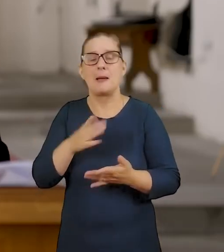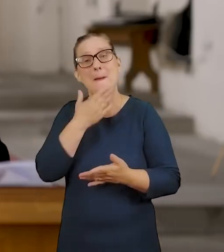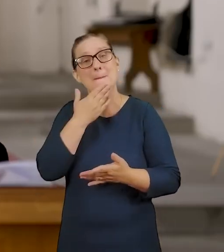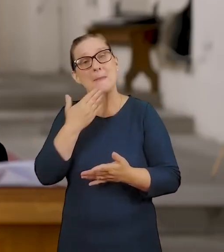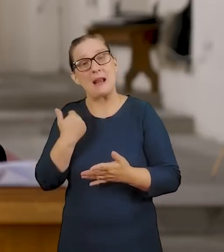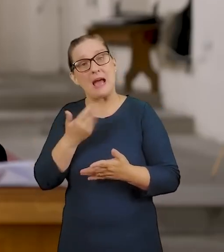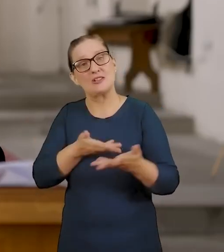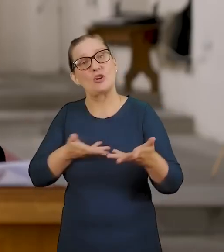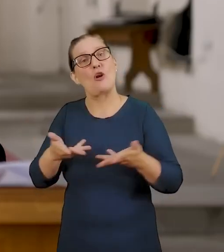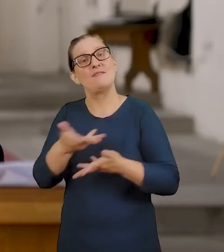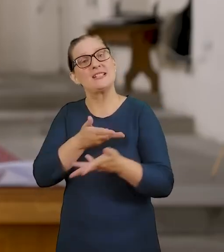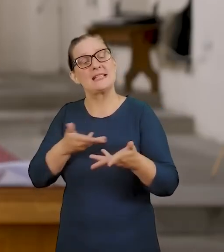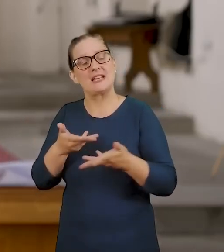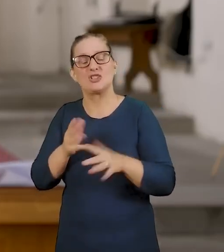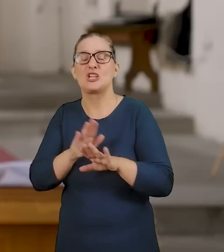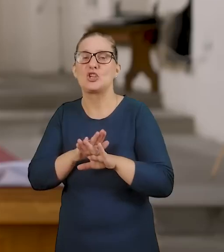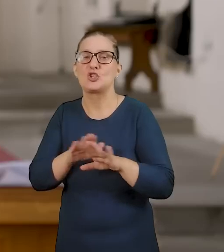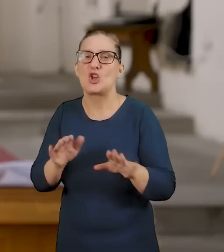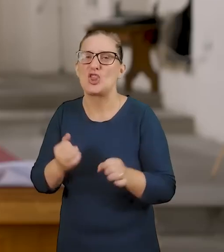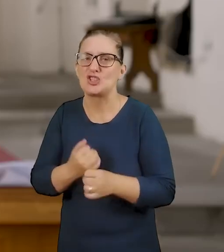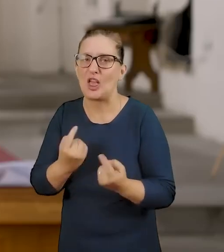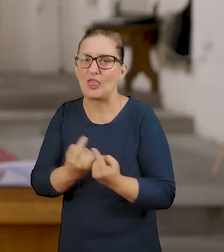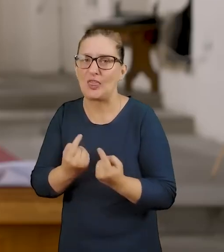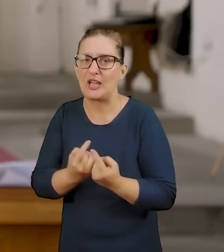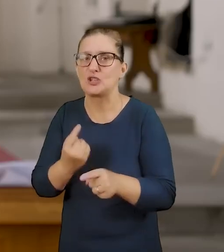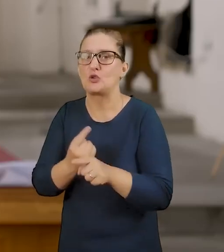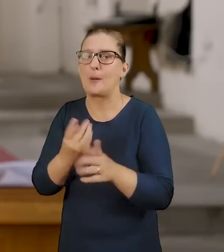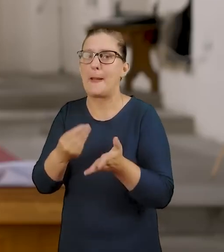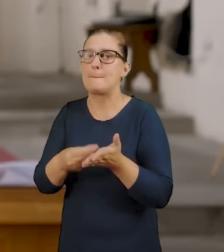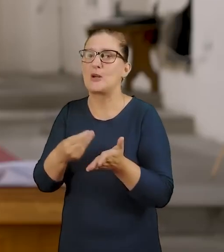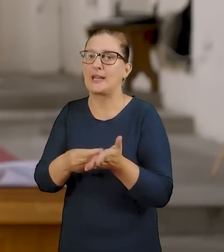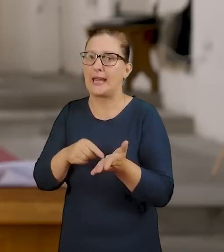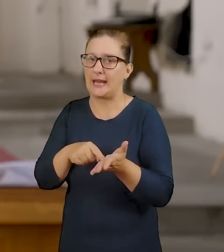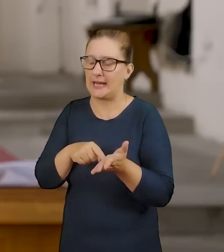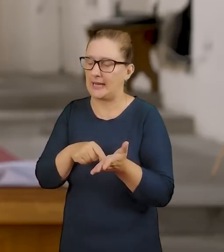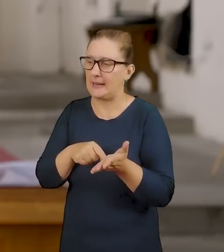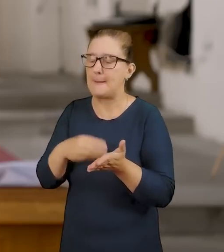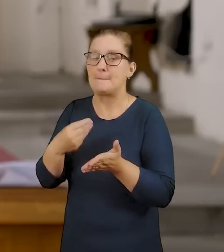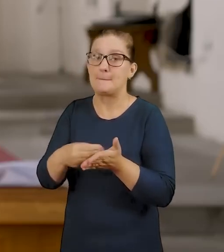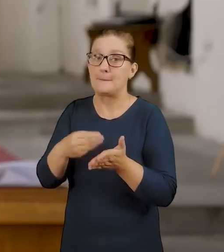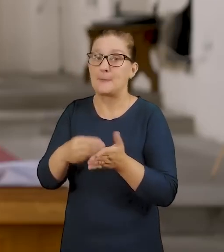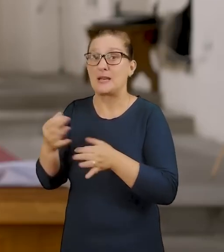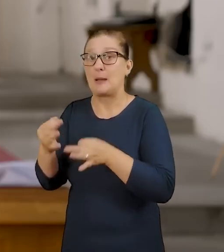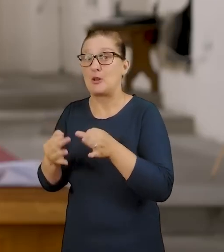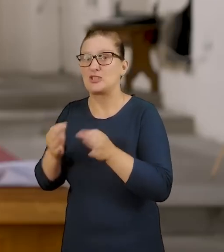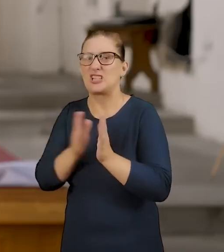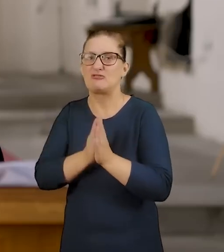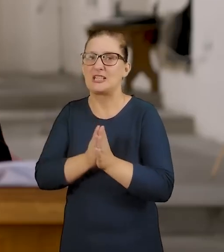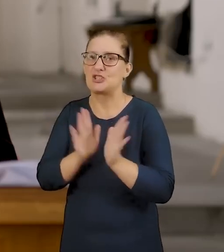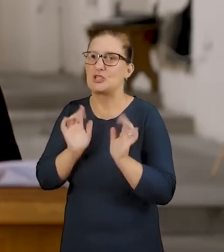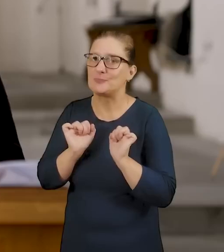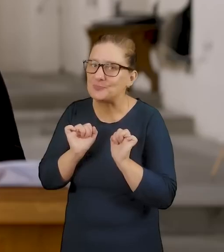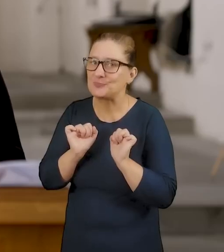It's fairly well acknowledged that in polite conversations, it's not the done thing to talk about money.